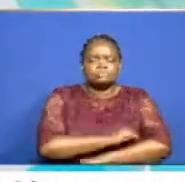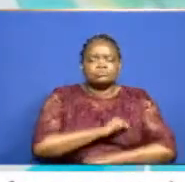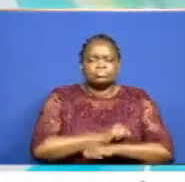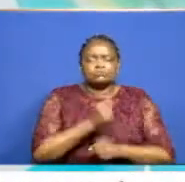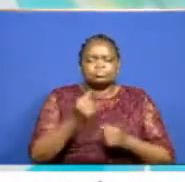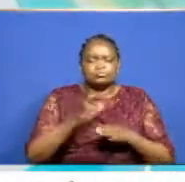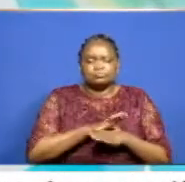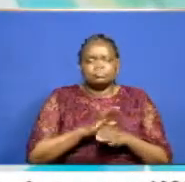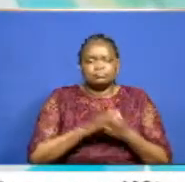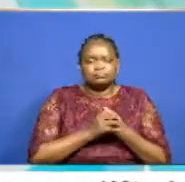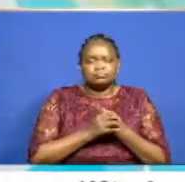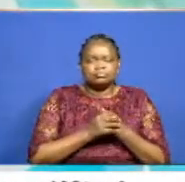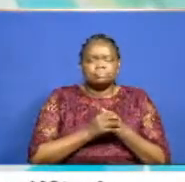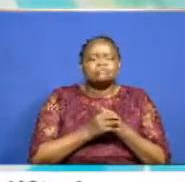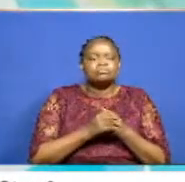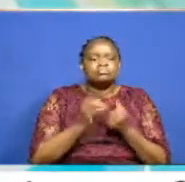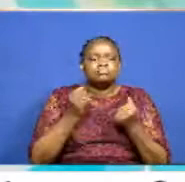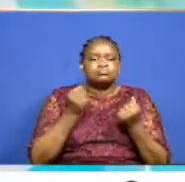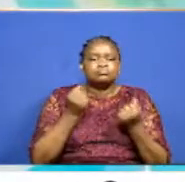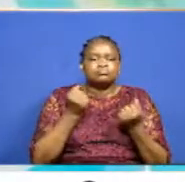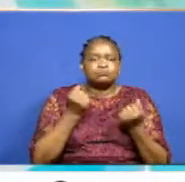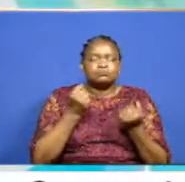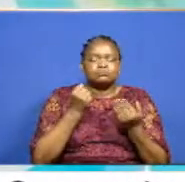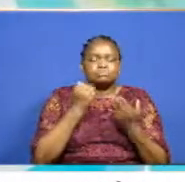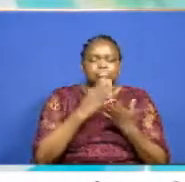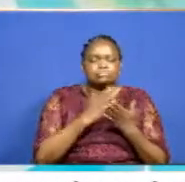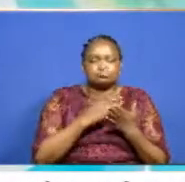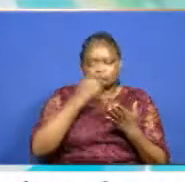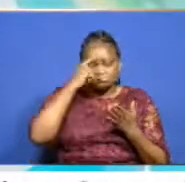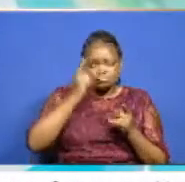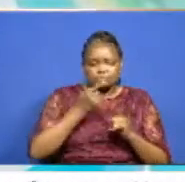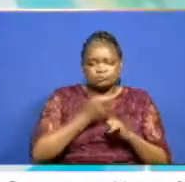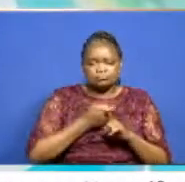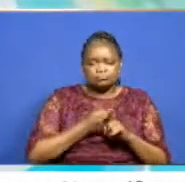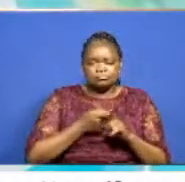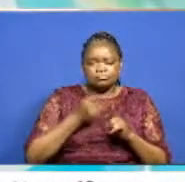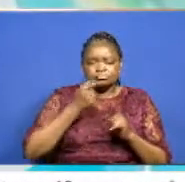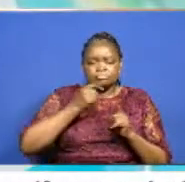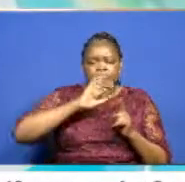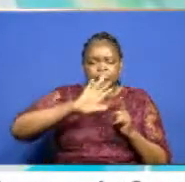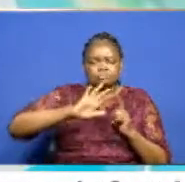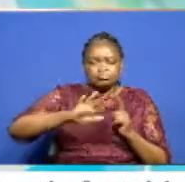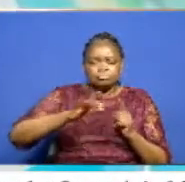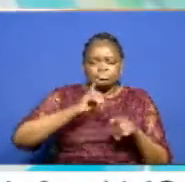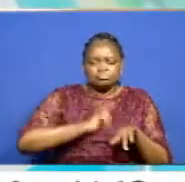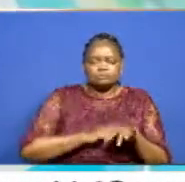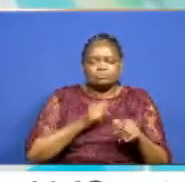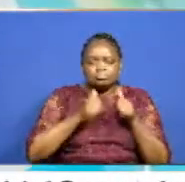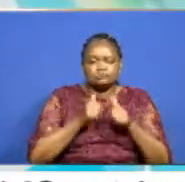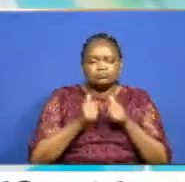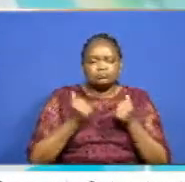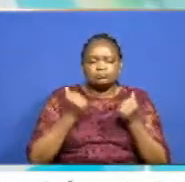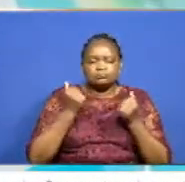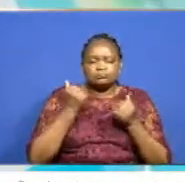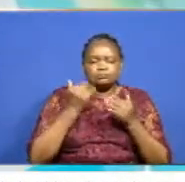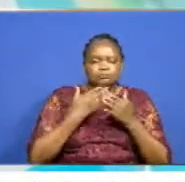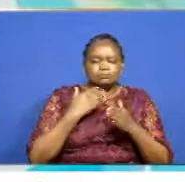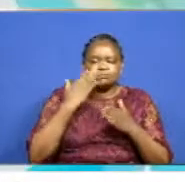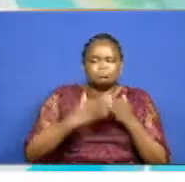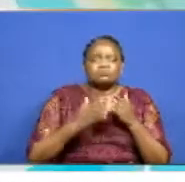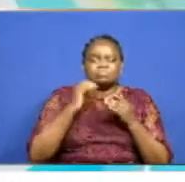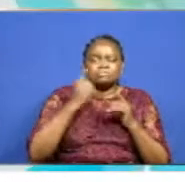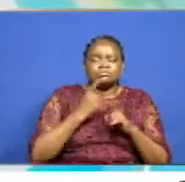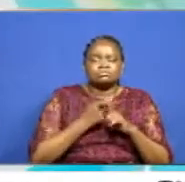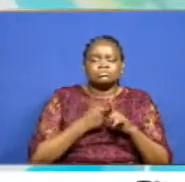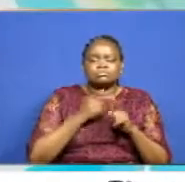the content for first term? What period had been left before the end of first term? And the answer is,